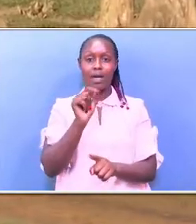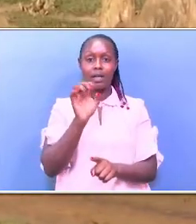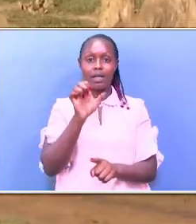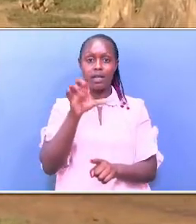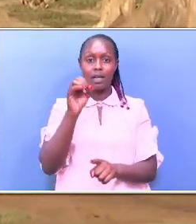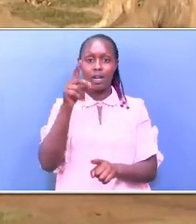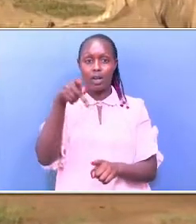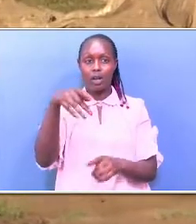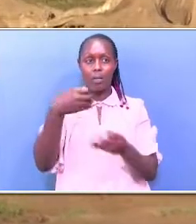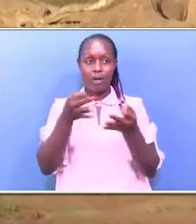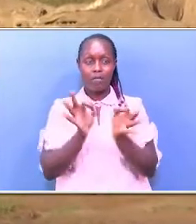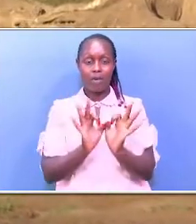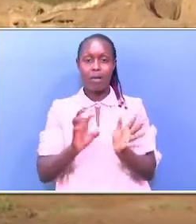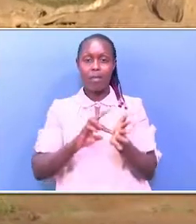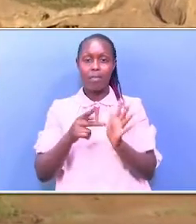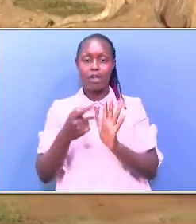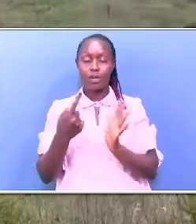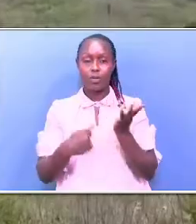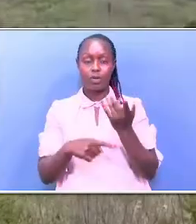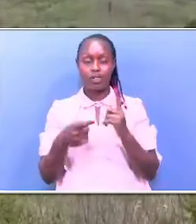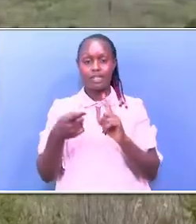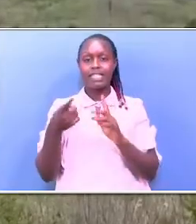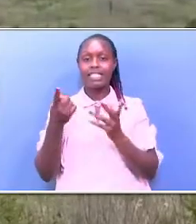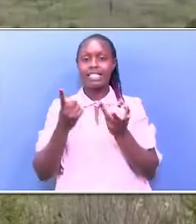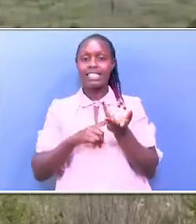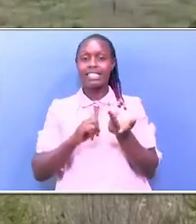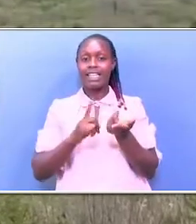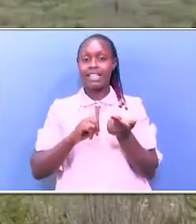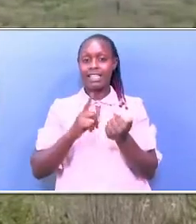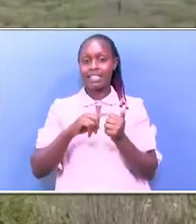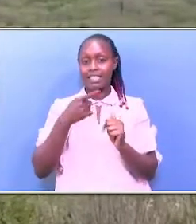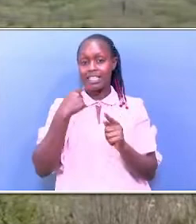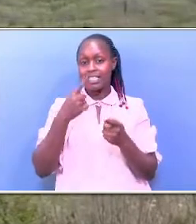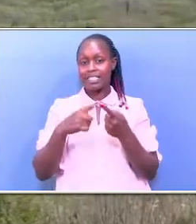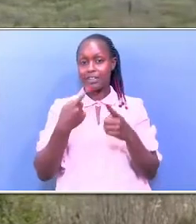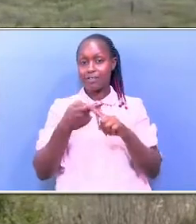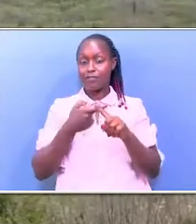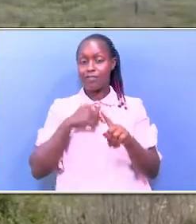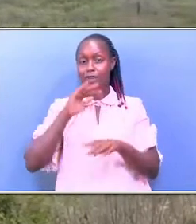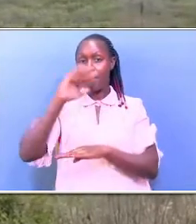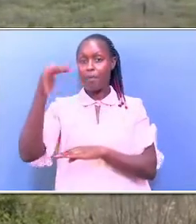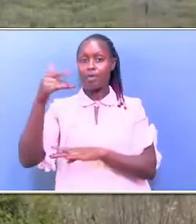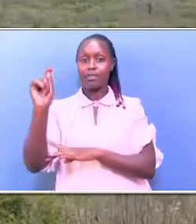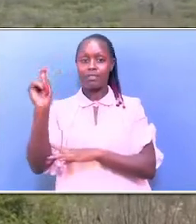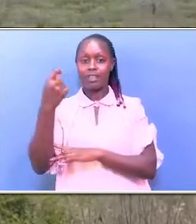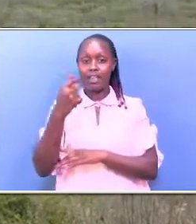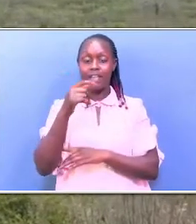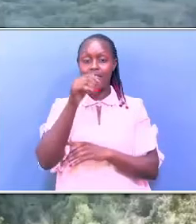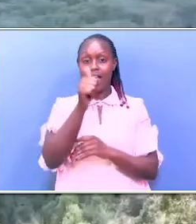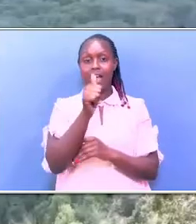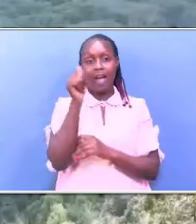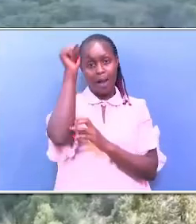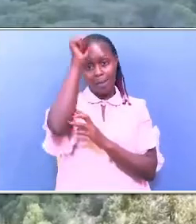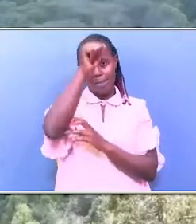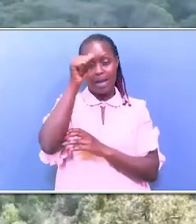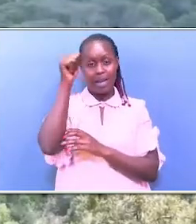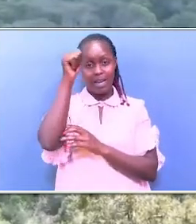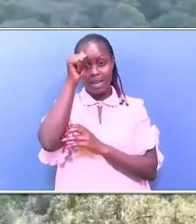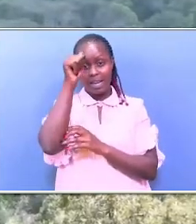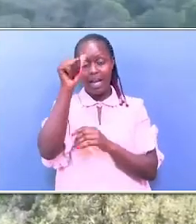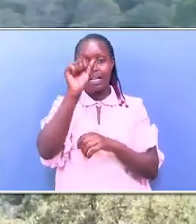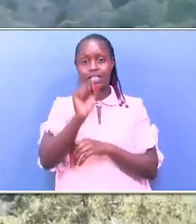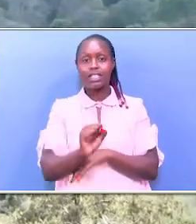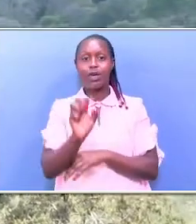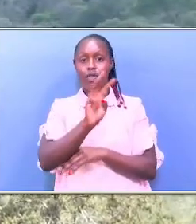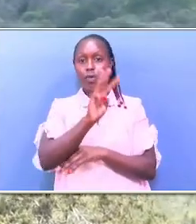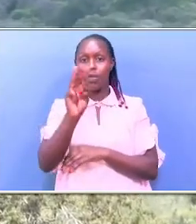This is according to statistics derived from Mount Kenya, Aberdares, Eburu, and Southwest